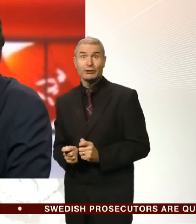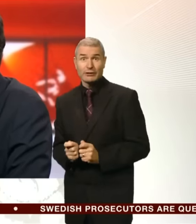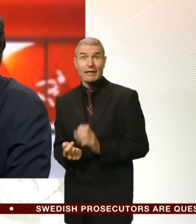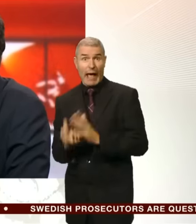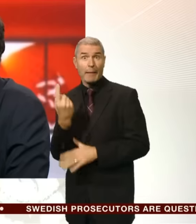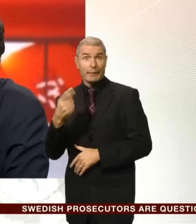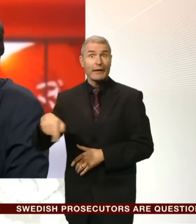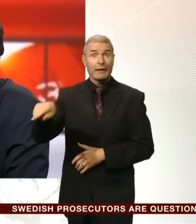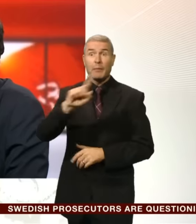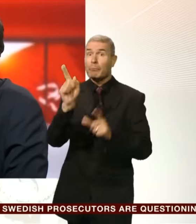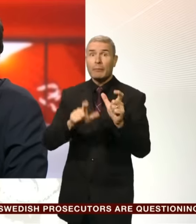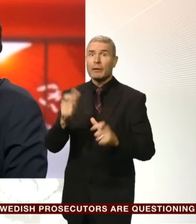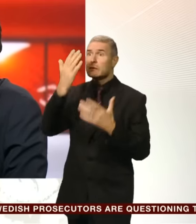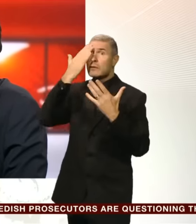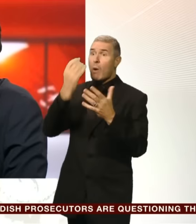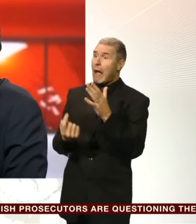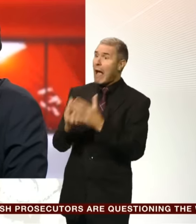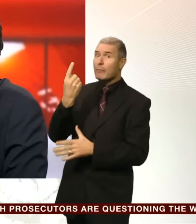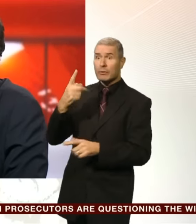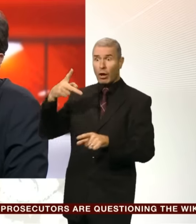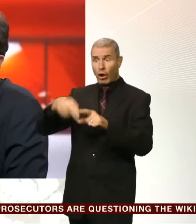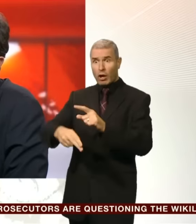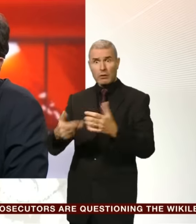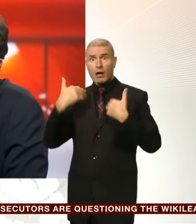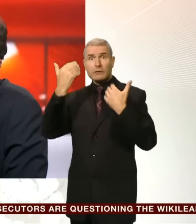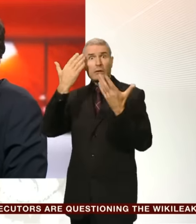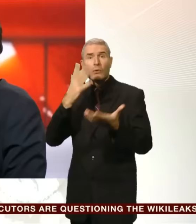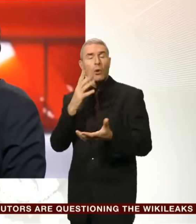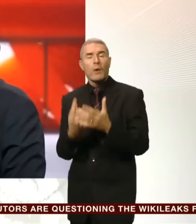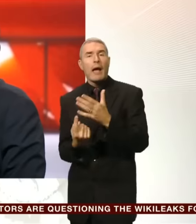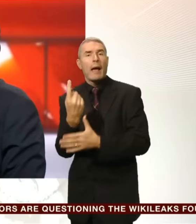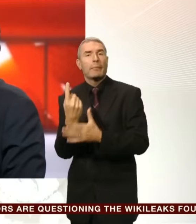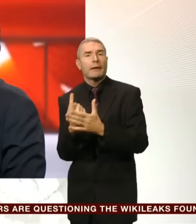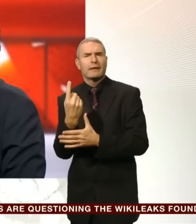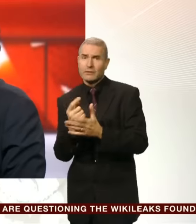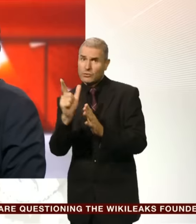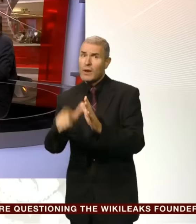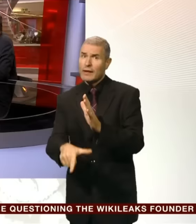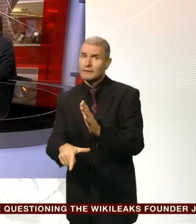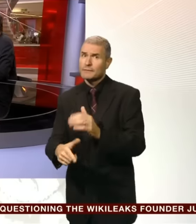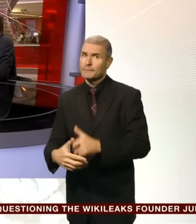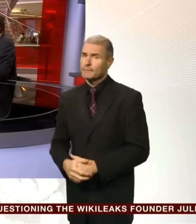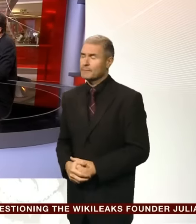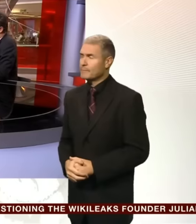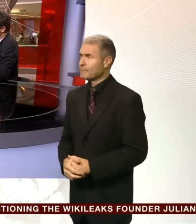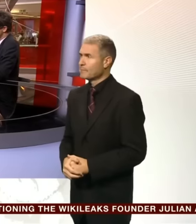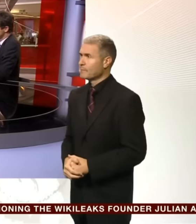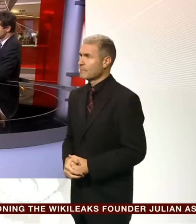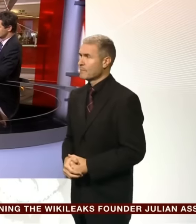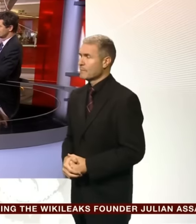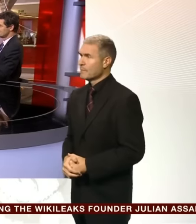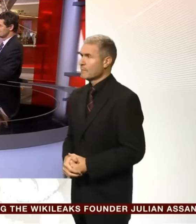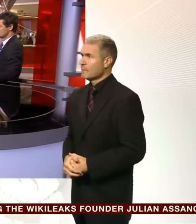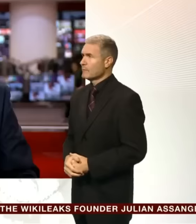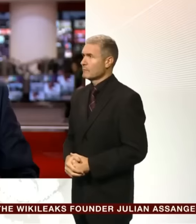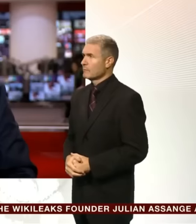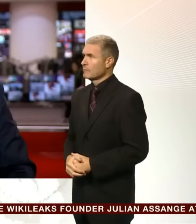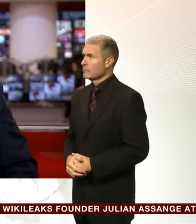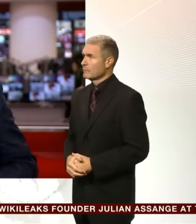areas without people really waking up to them, possibly till it's rather late in the day. Hugh, thank you very much. Hugh Pym.